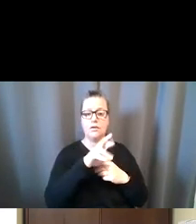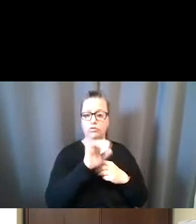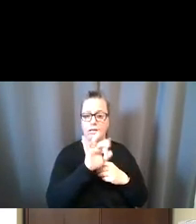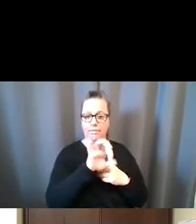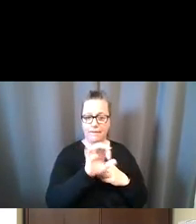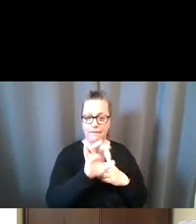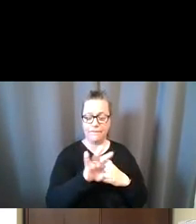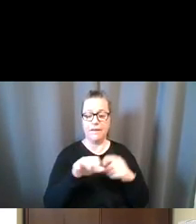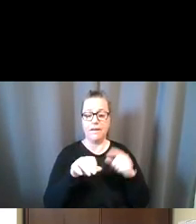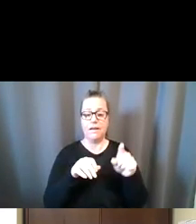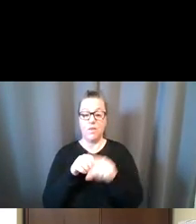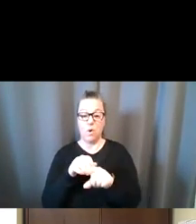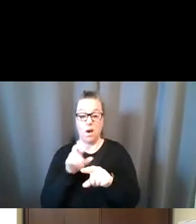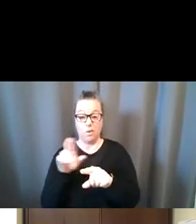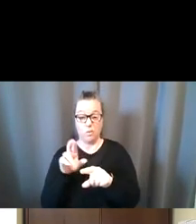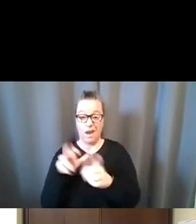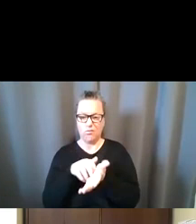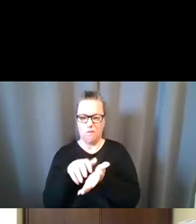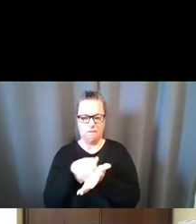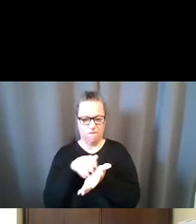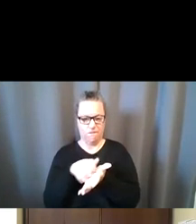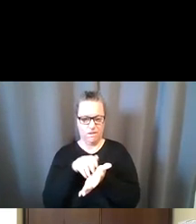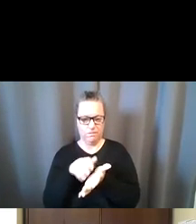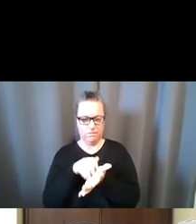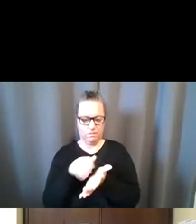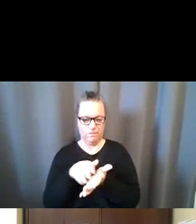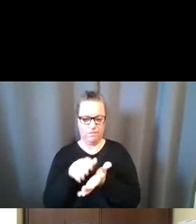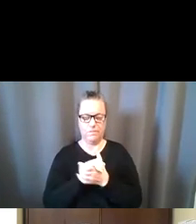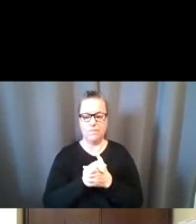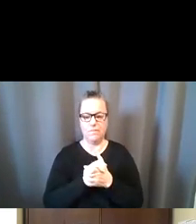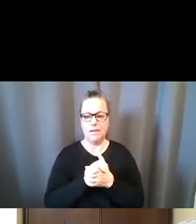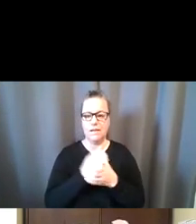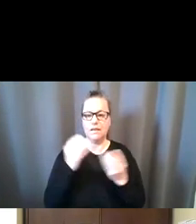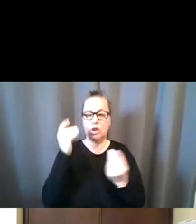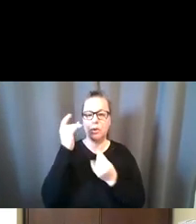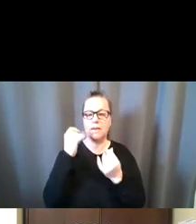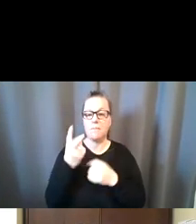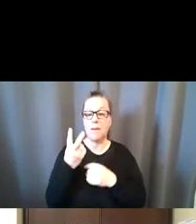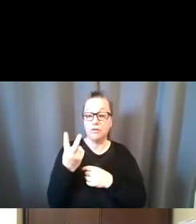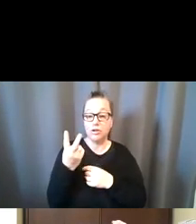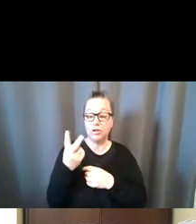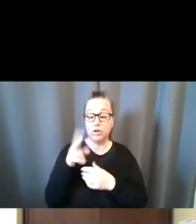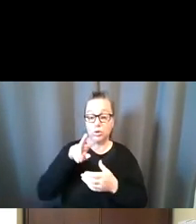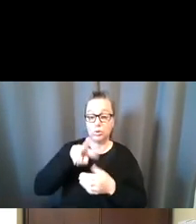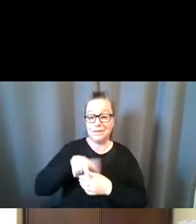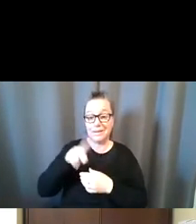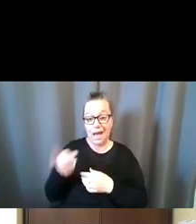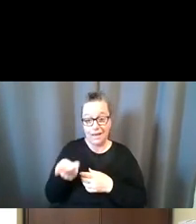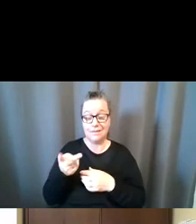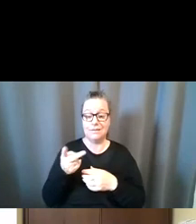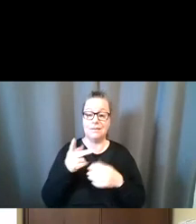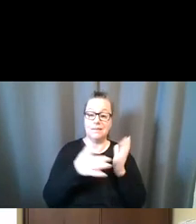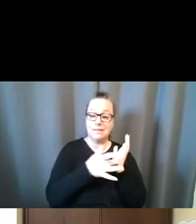are really rough coins. Now, if we think about the two sides of change, the technical side and the people